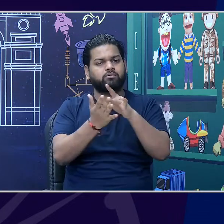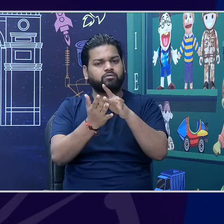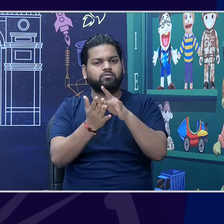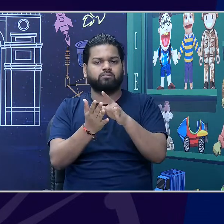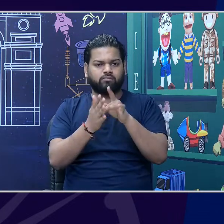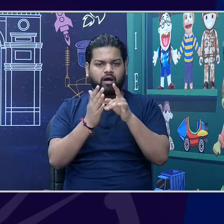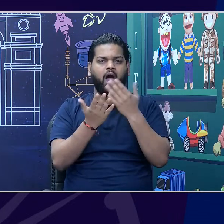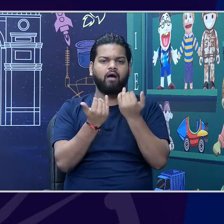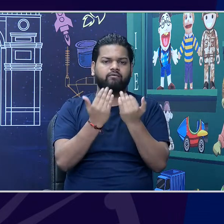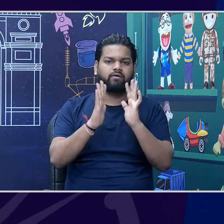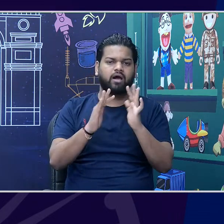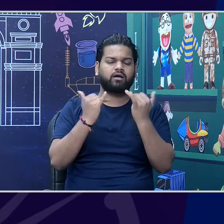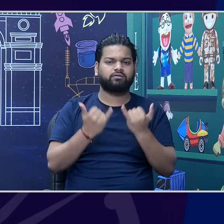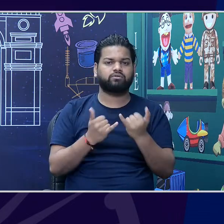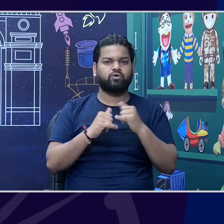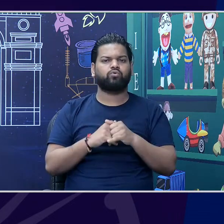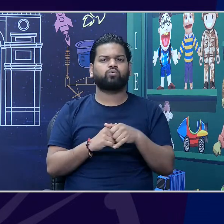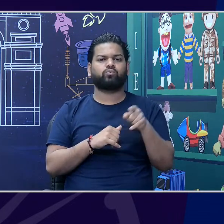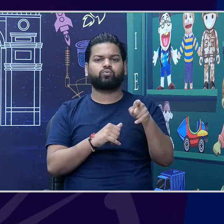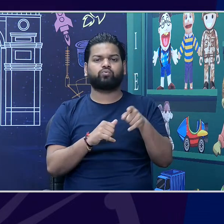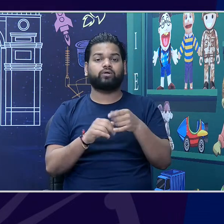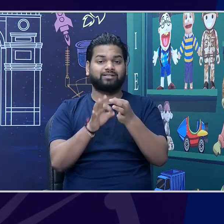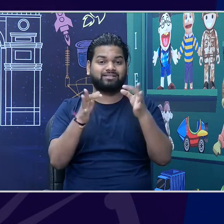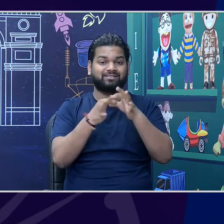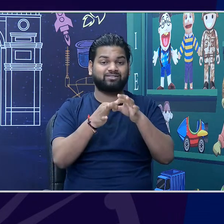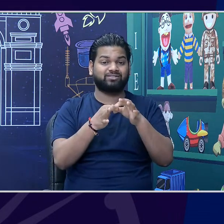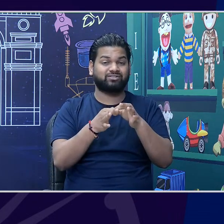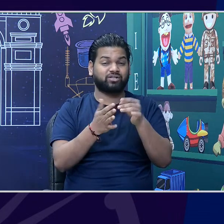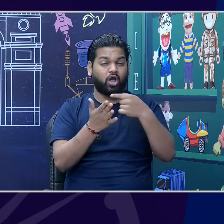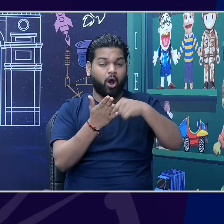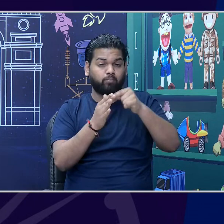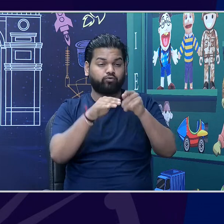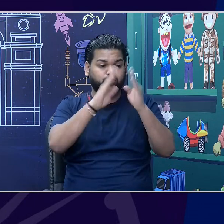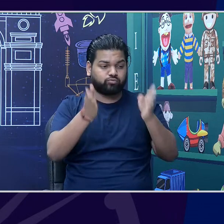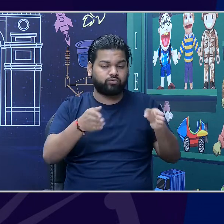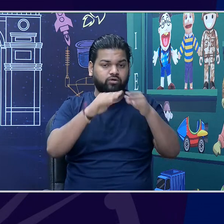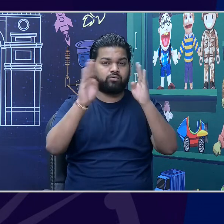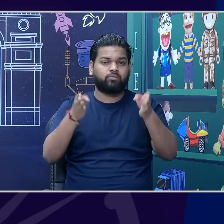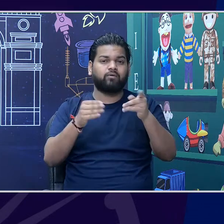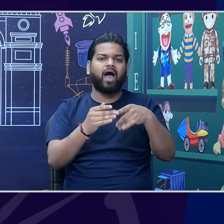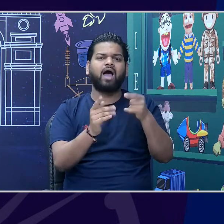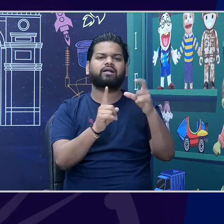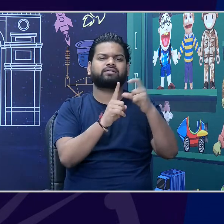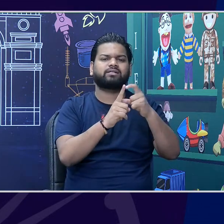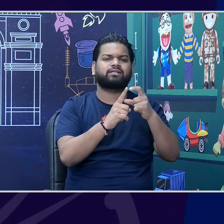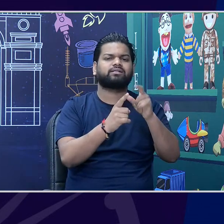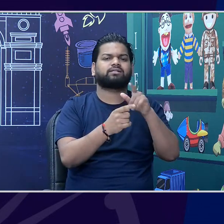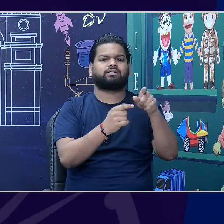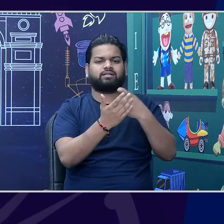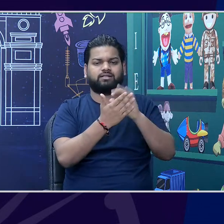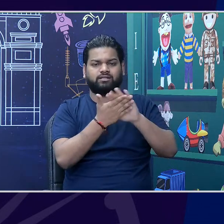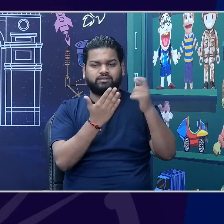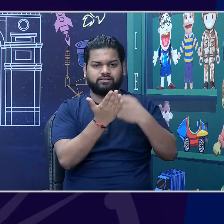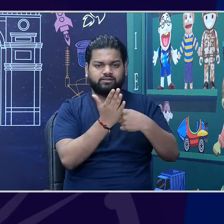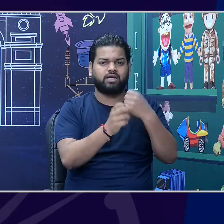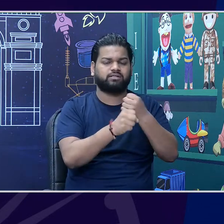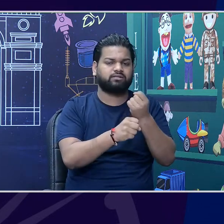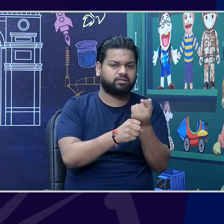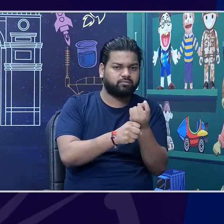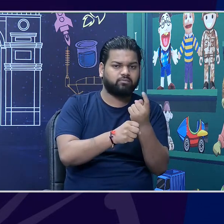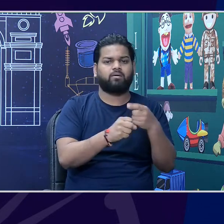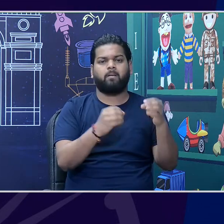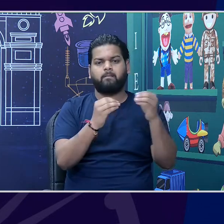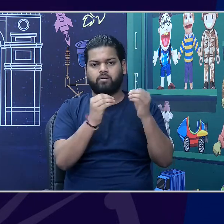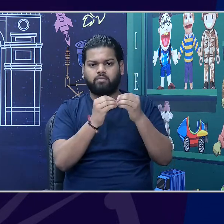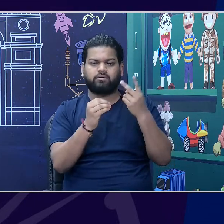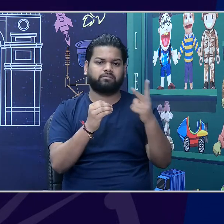counters located at New Delhi, Ahmedabad, Bengaluru, Kolkata and Guwahati. These sales counters will be functional on all the weekdays, including